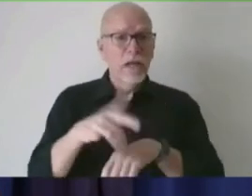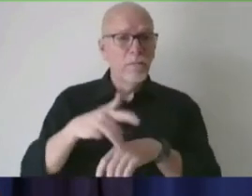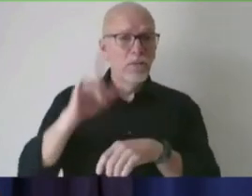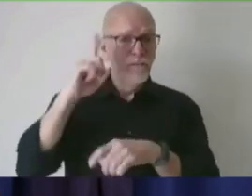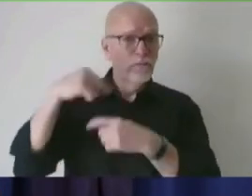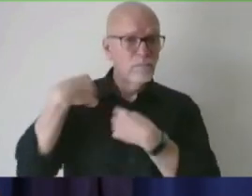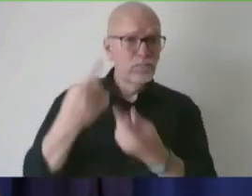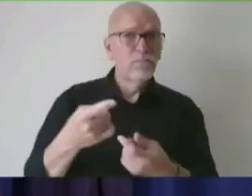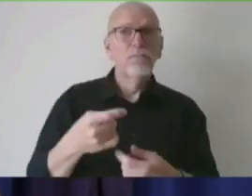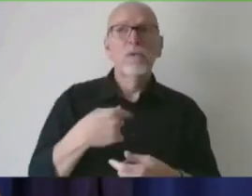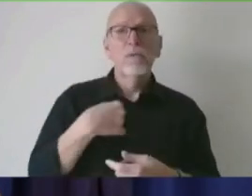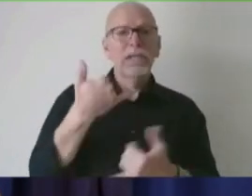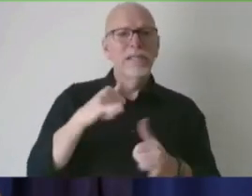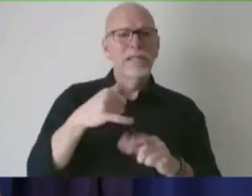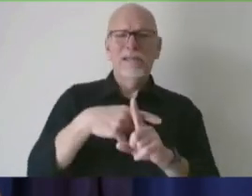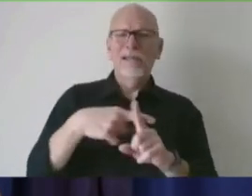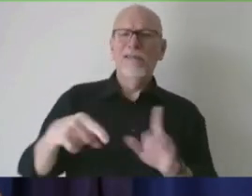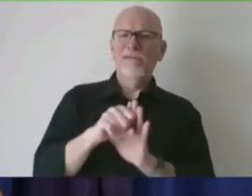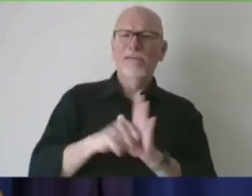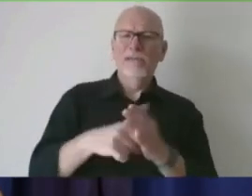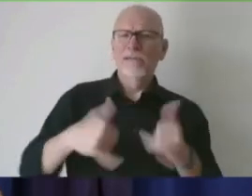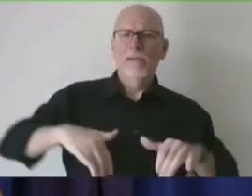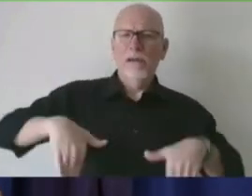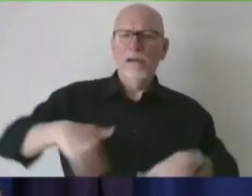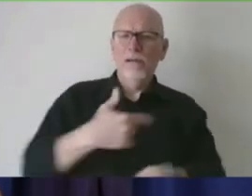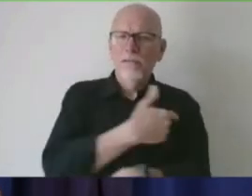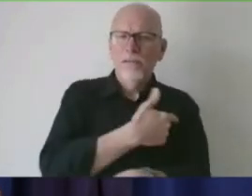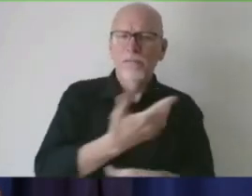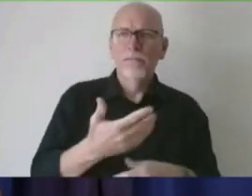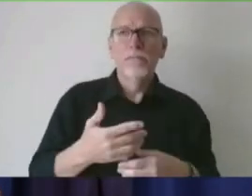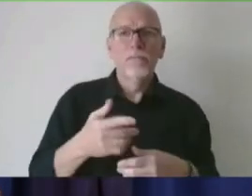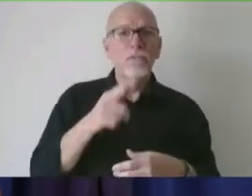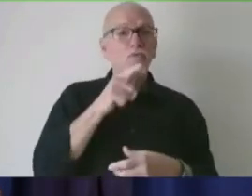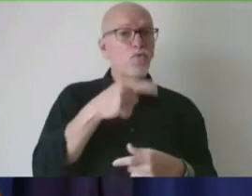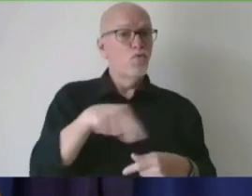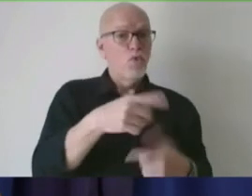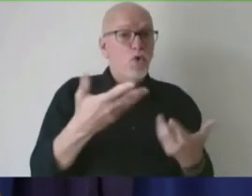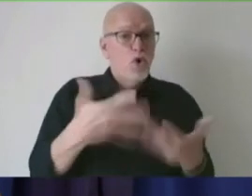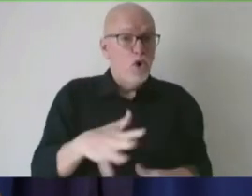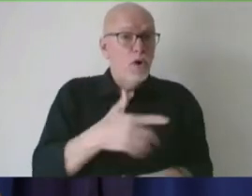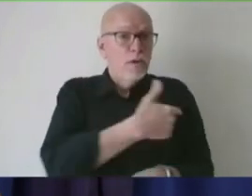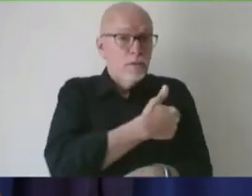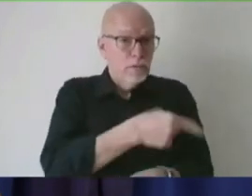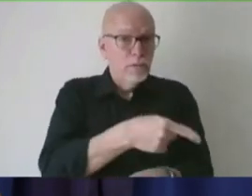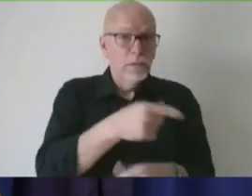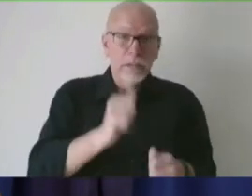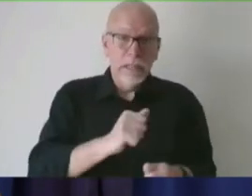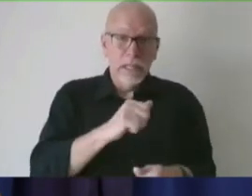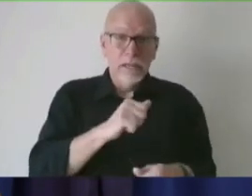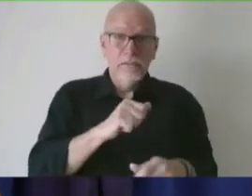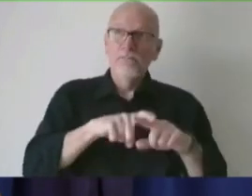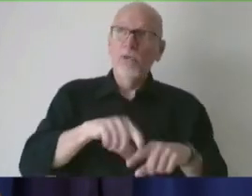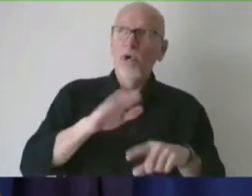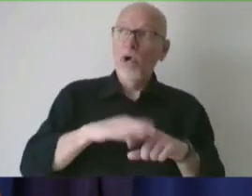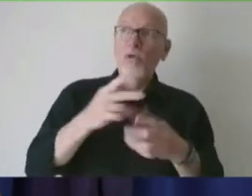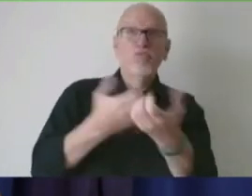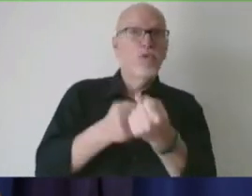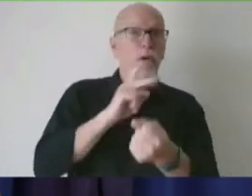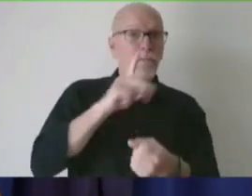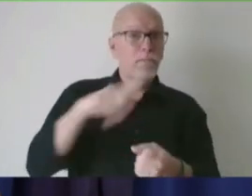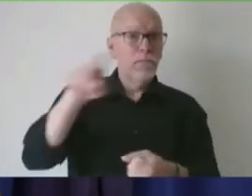we still see half the state unvaccinated. Can Hoosiers who are vaccinated really rely on personal responsibility to keep us all